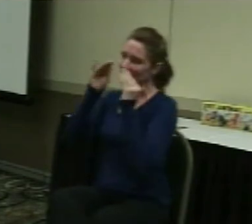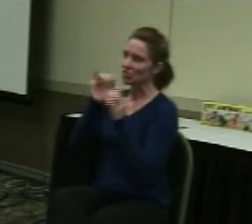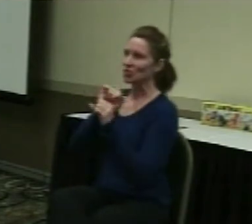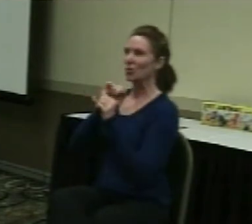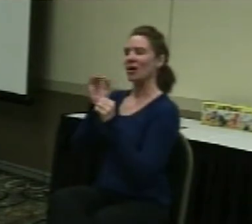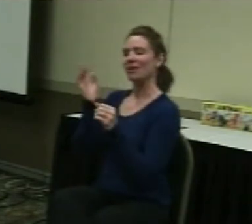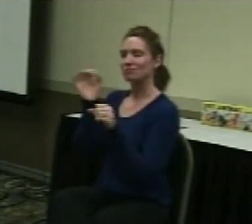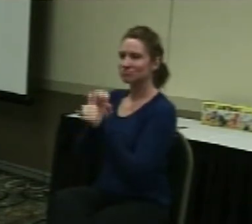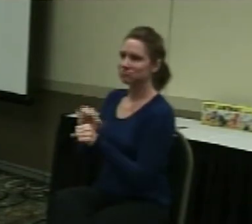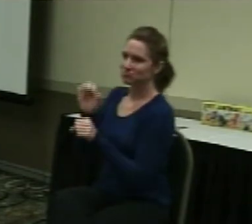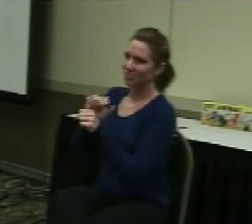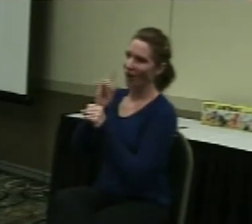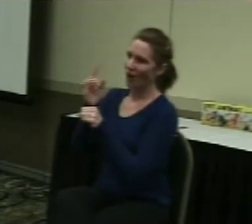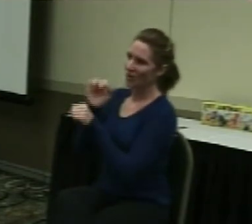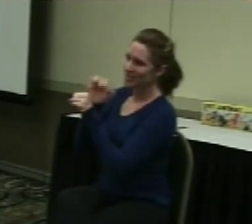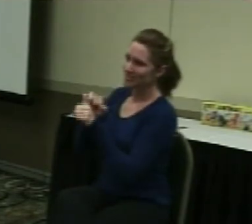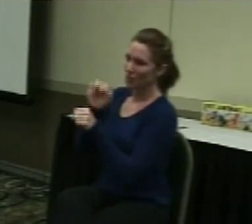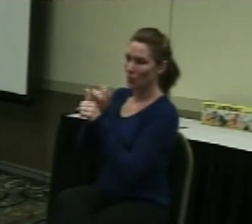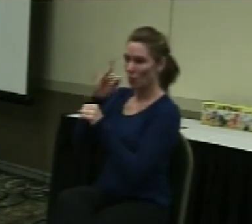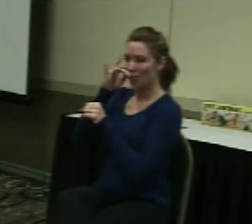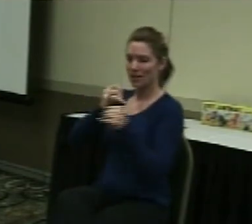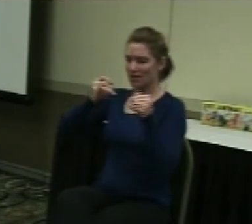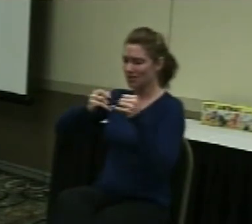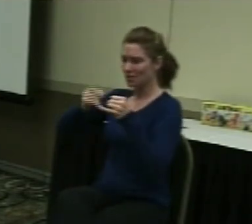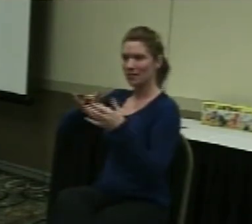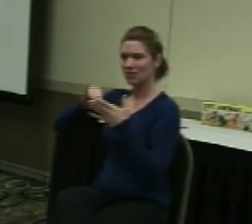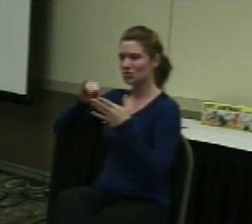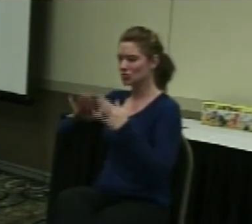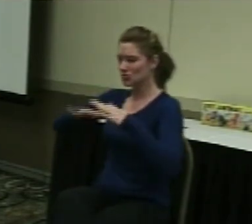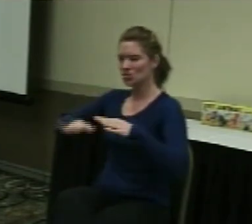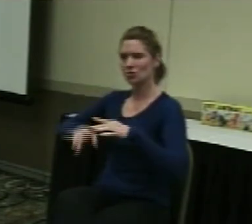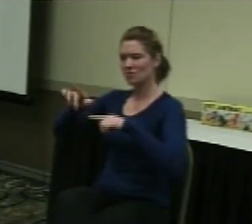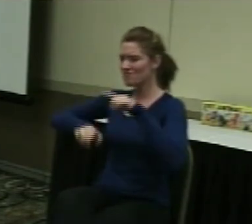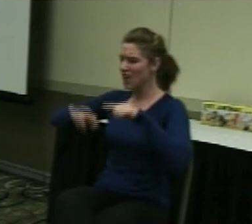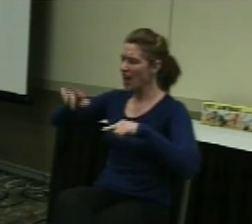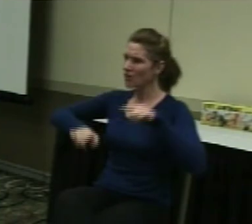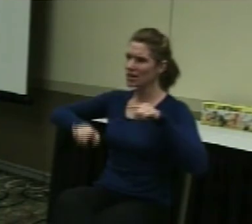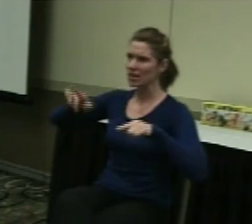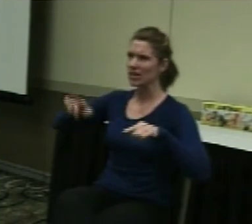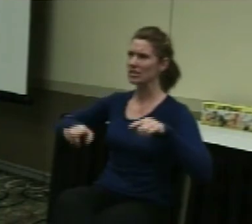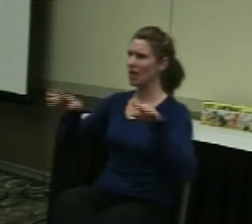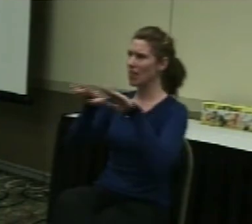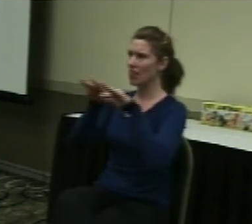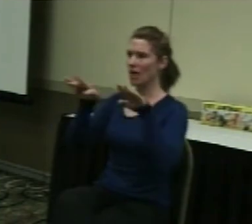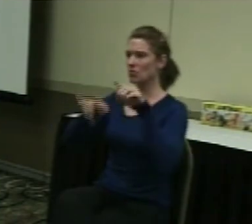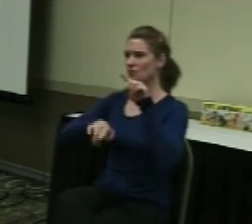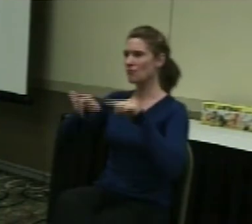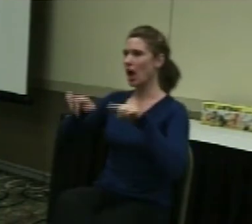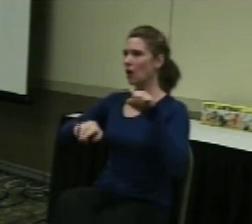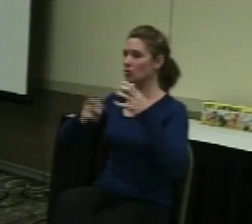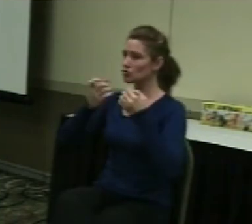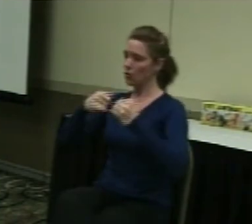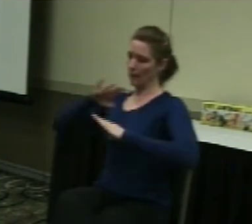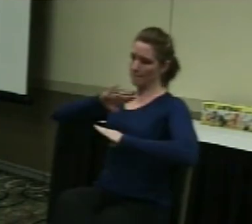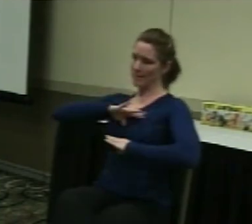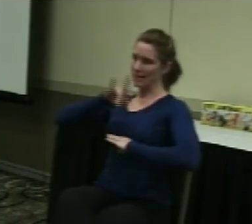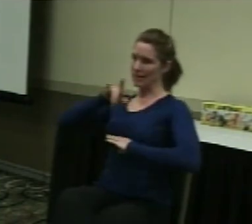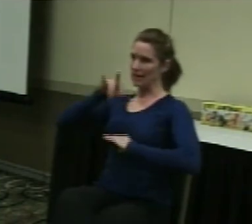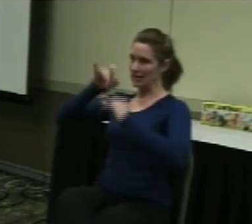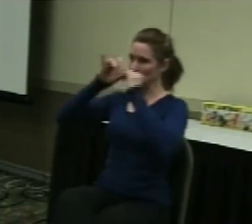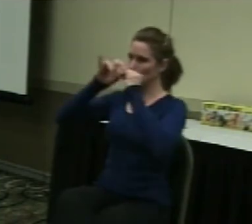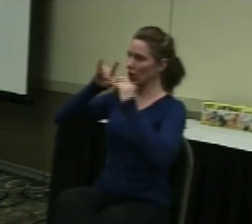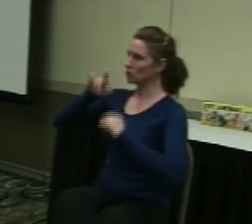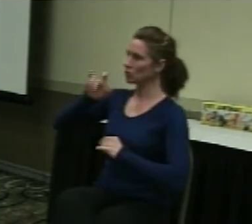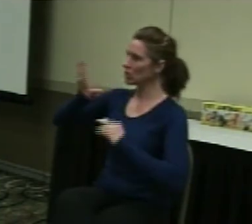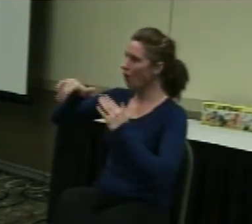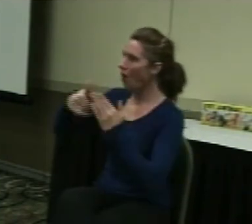sense, because you have such variance, such child variance in your classroom, and trying to meet the instructional needs of